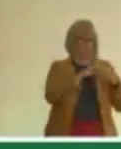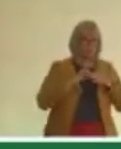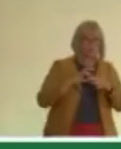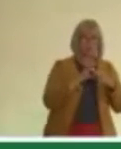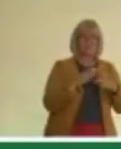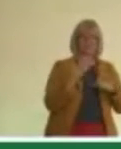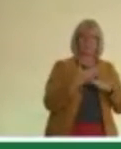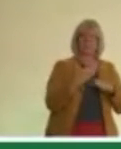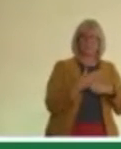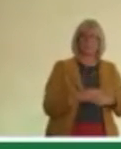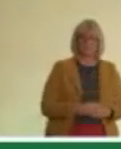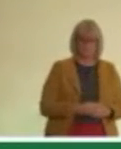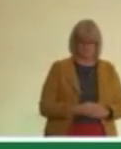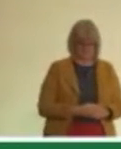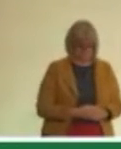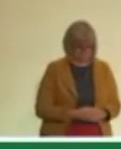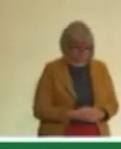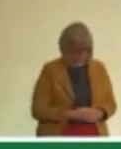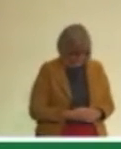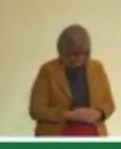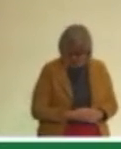hidden workers.